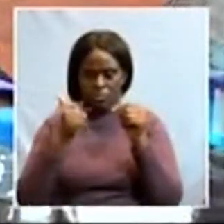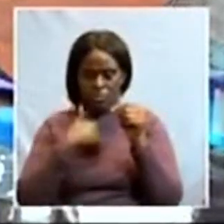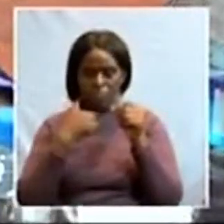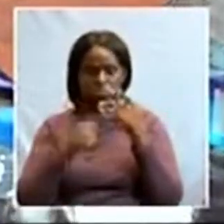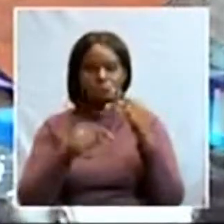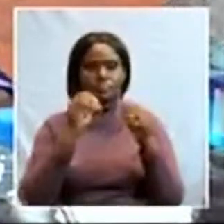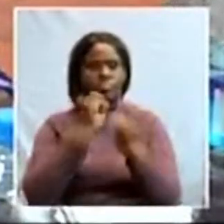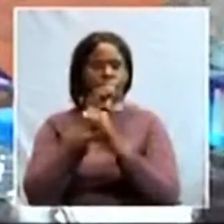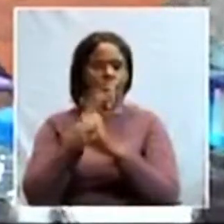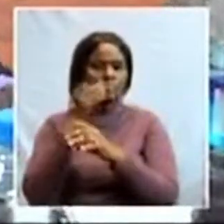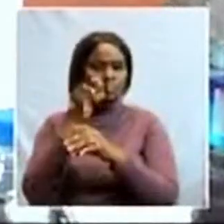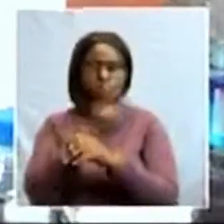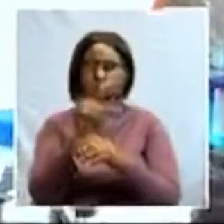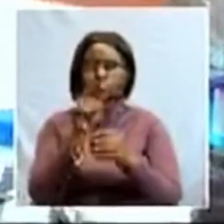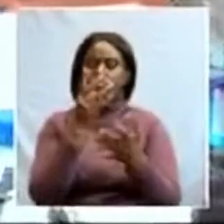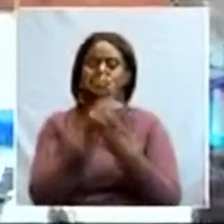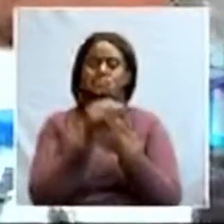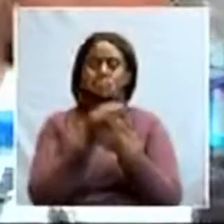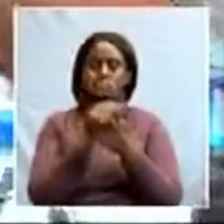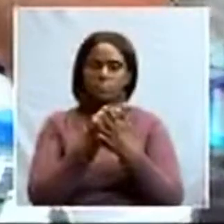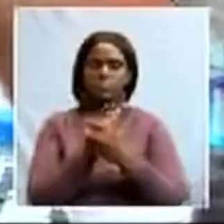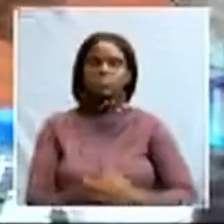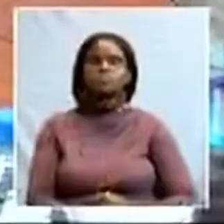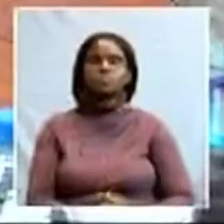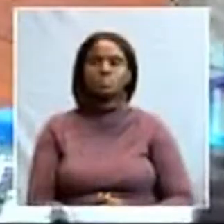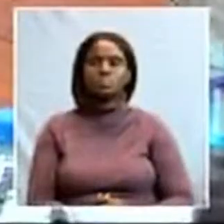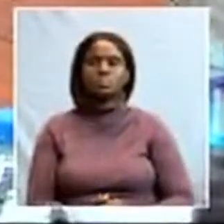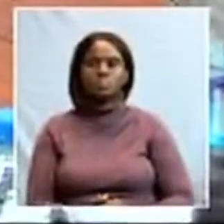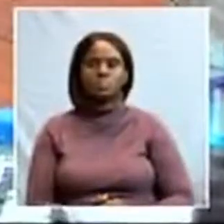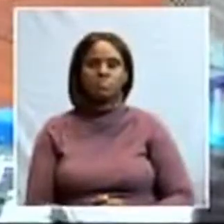is availability of funds.